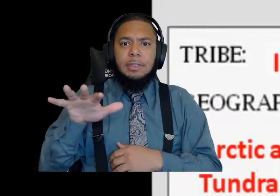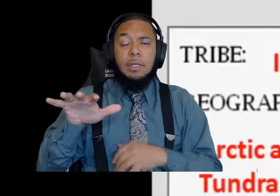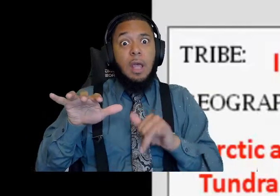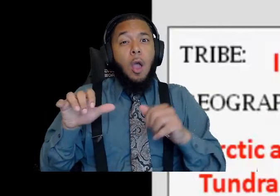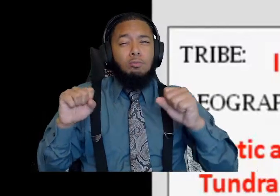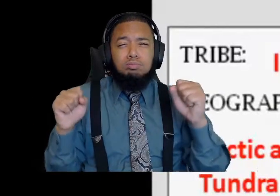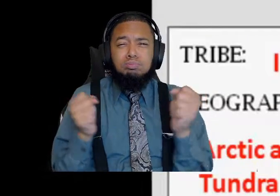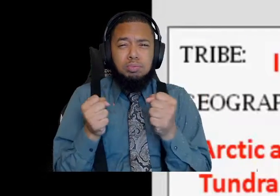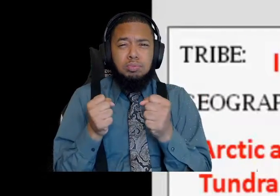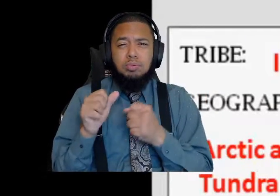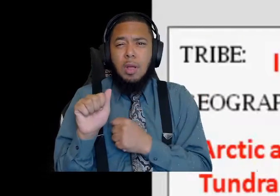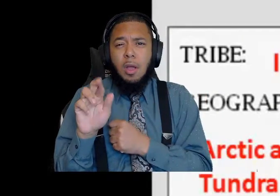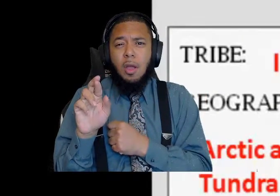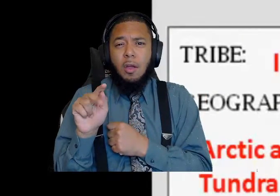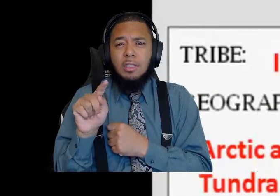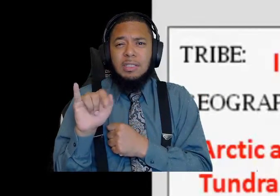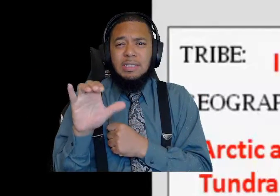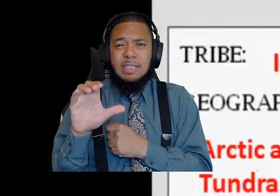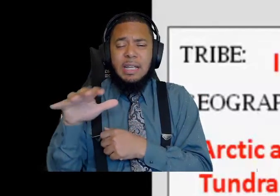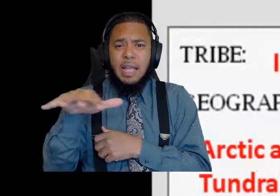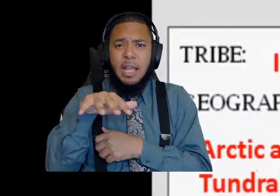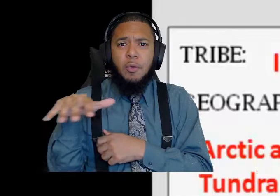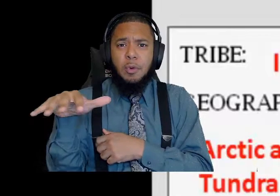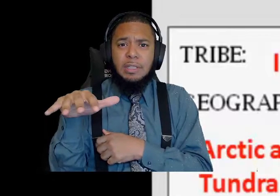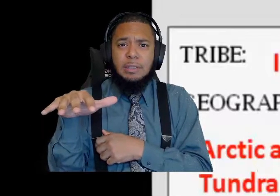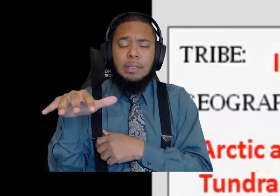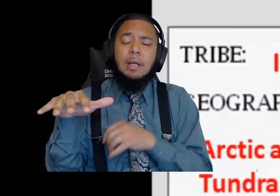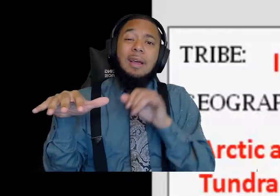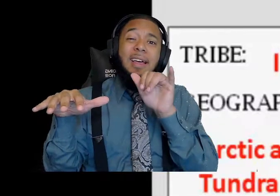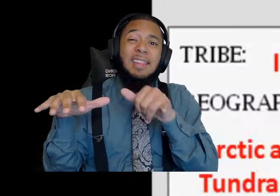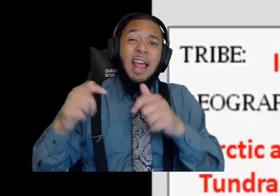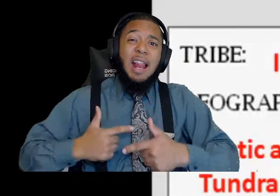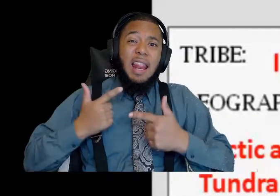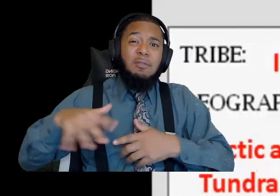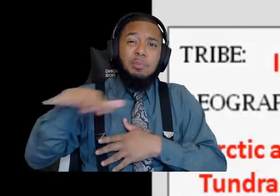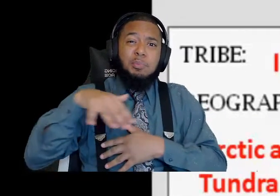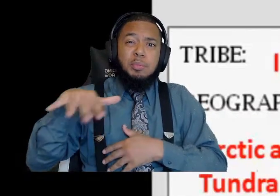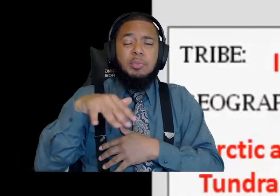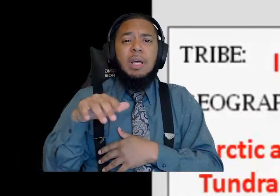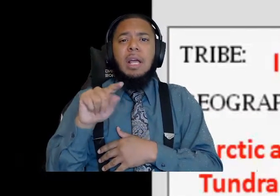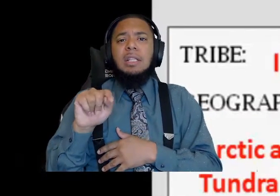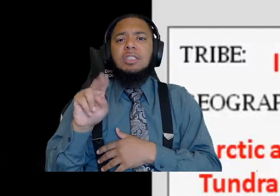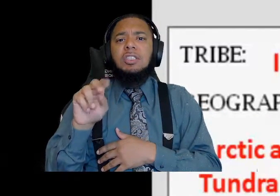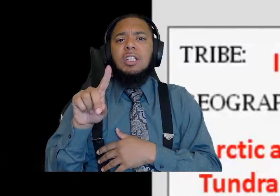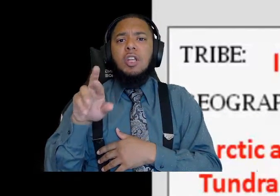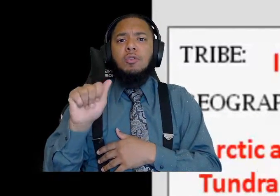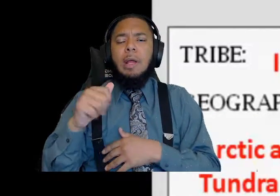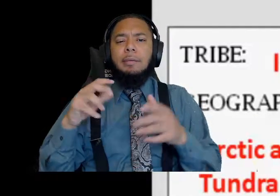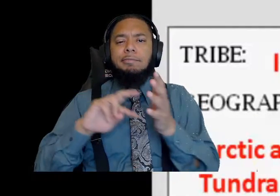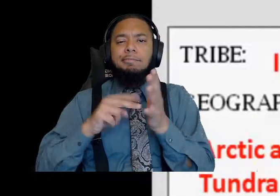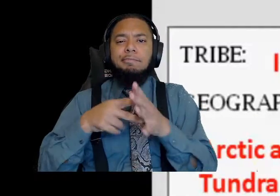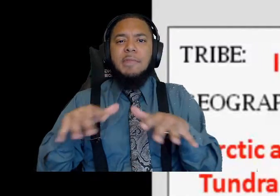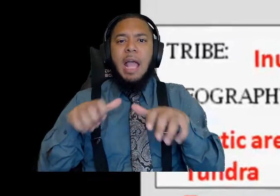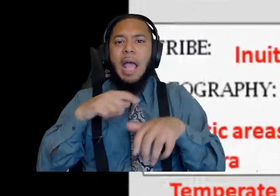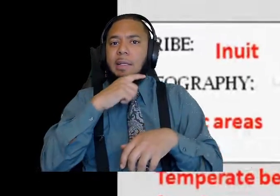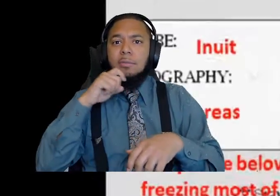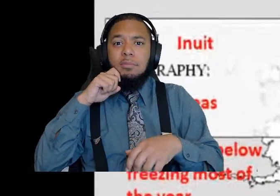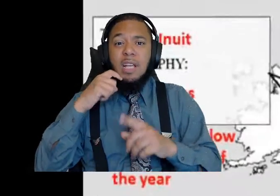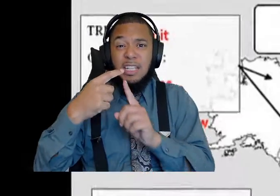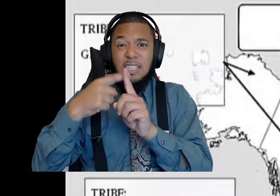so they're really cold. They're characterized by a tundra, which is an ice desert. And the temperature is below freezing most of the